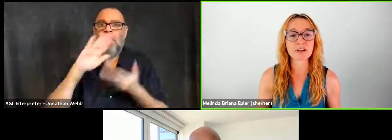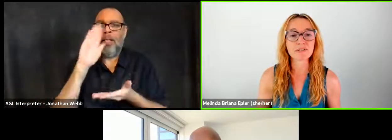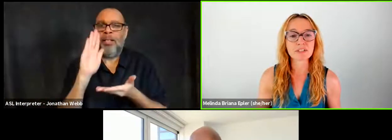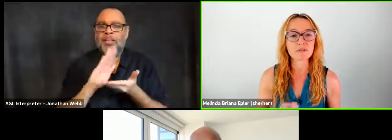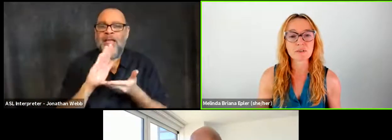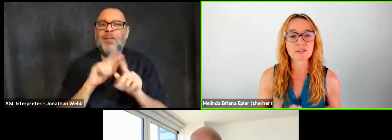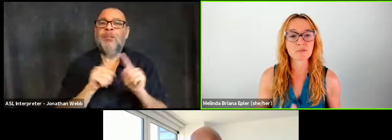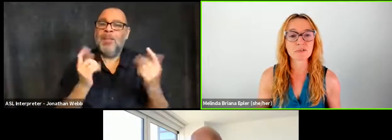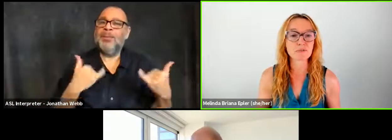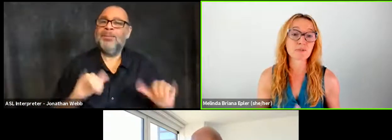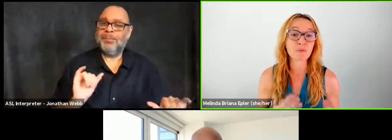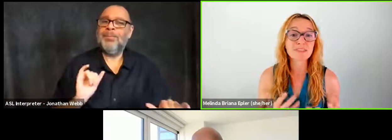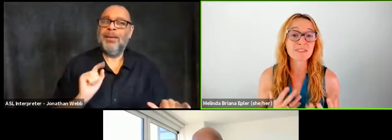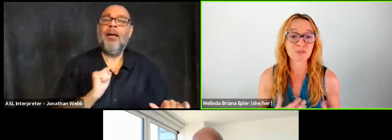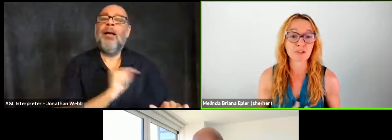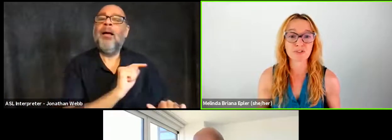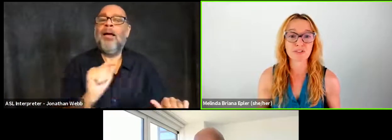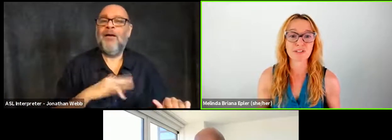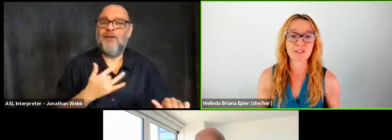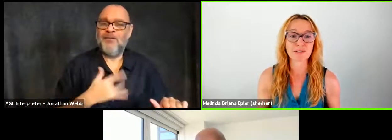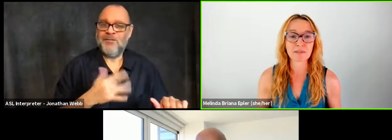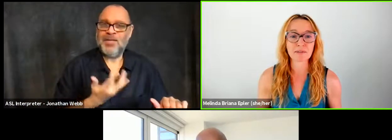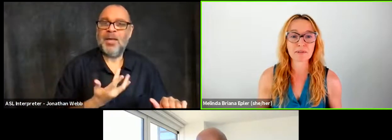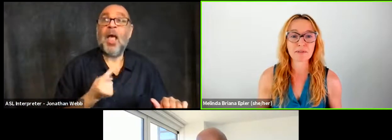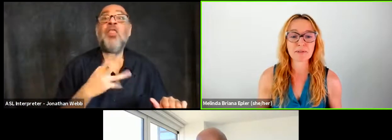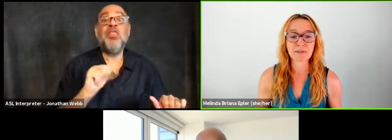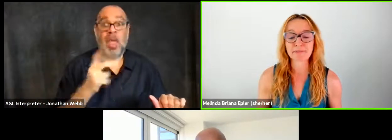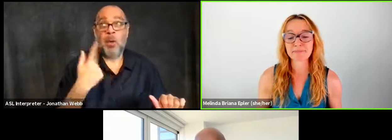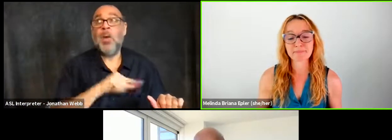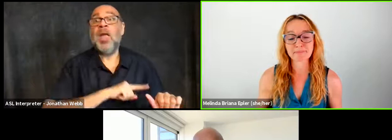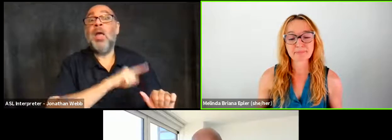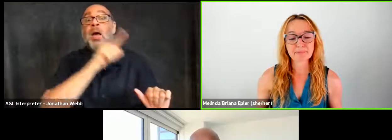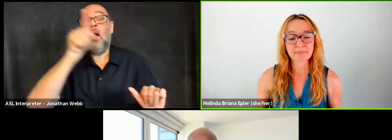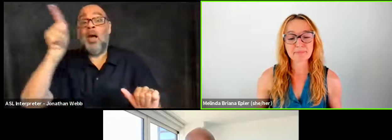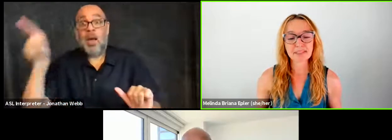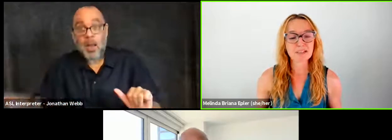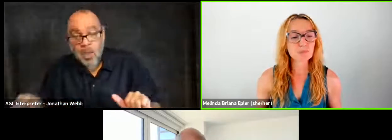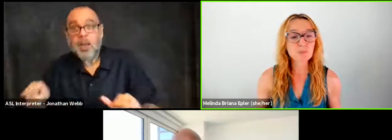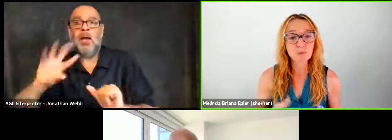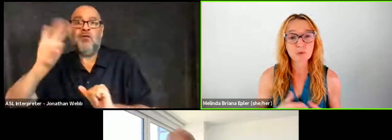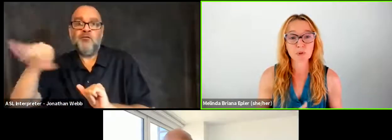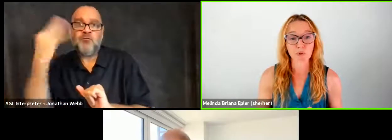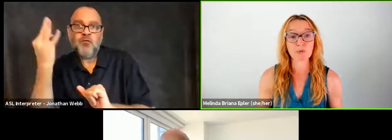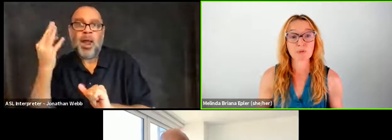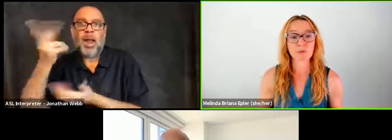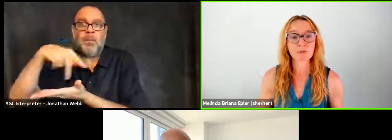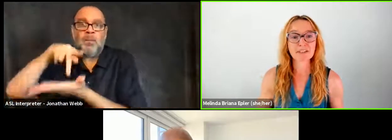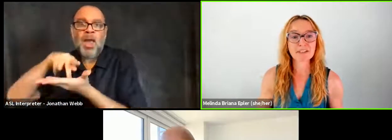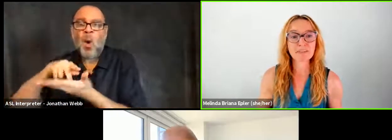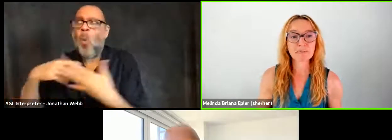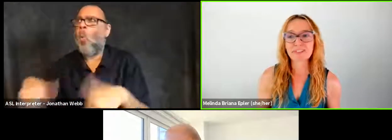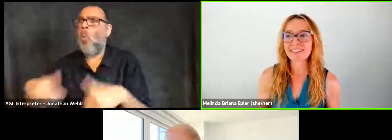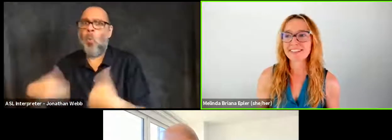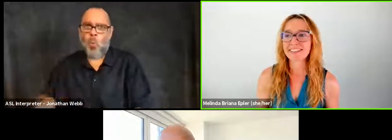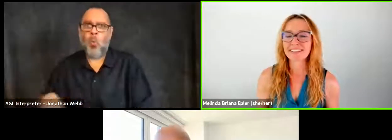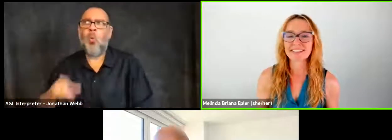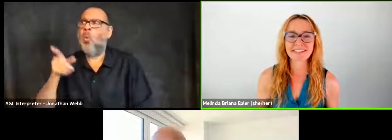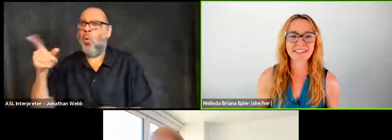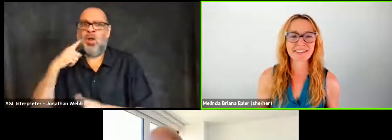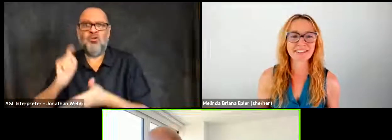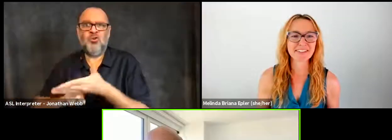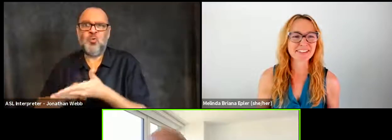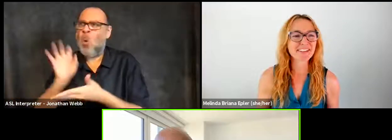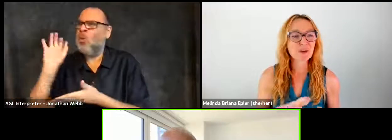we left and went somewhere where it wasn't so much. So yeah. Go ahead. You want to say anything more?